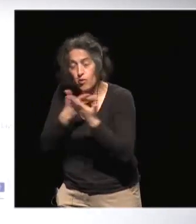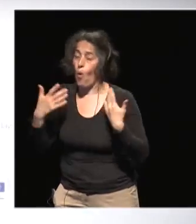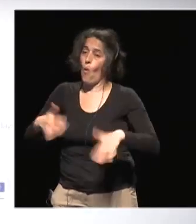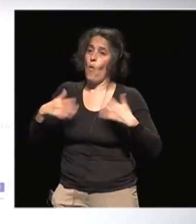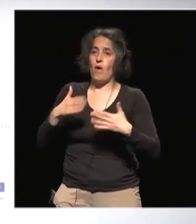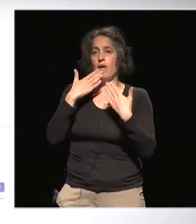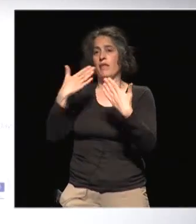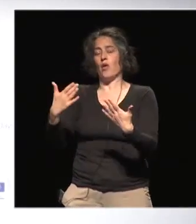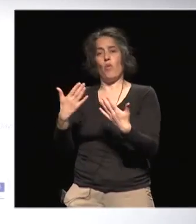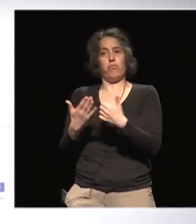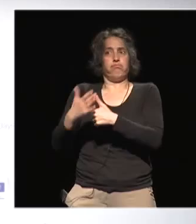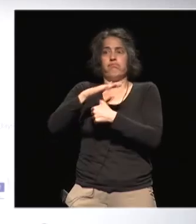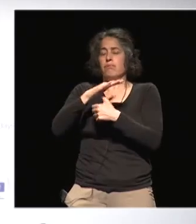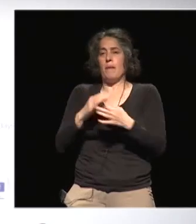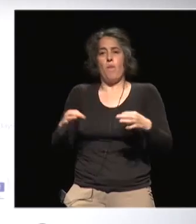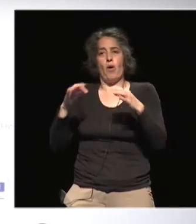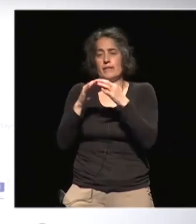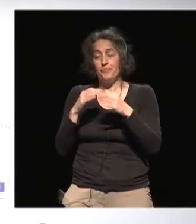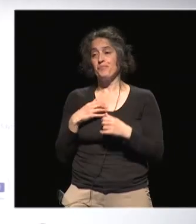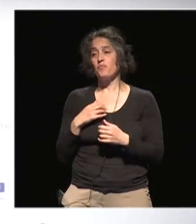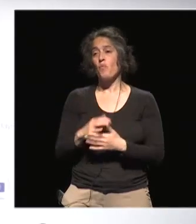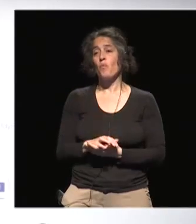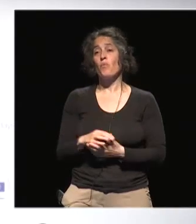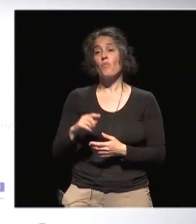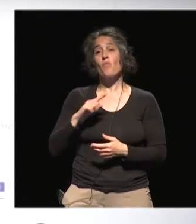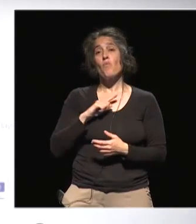Ethiopia sees Paris